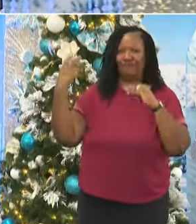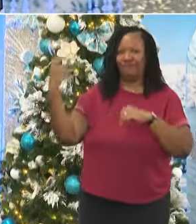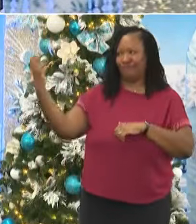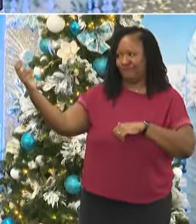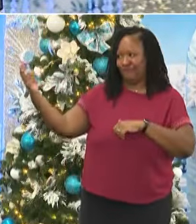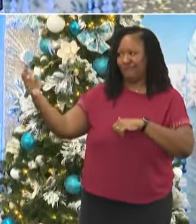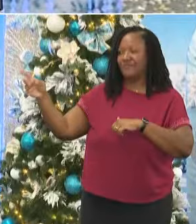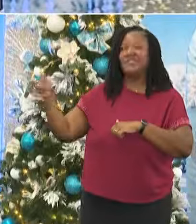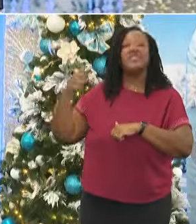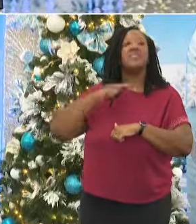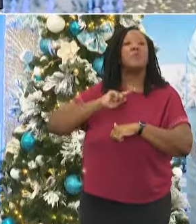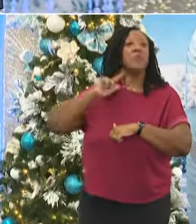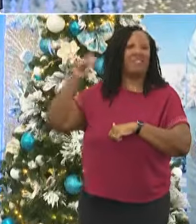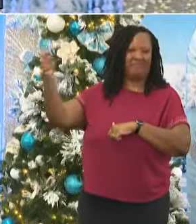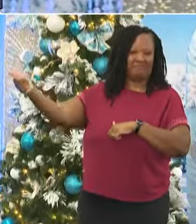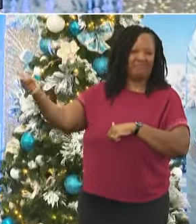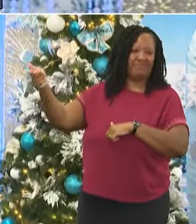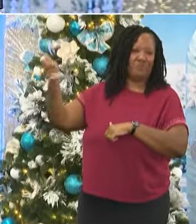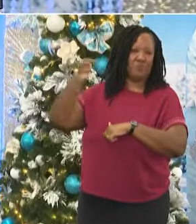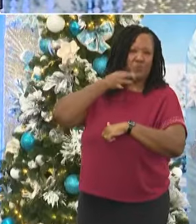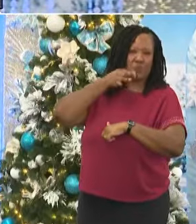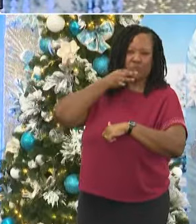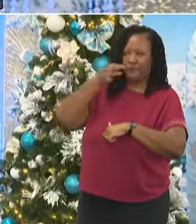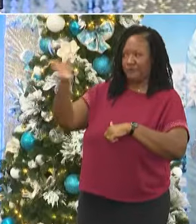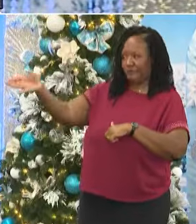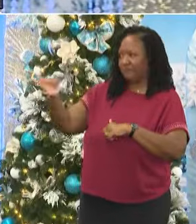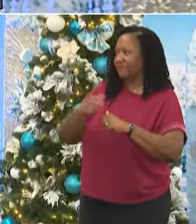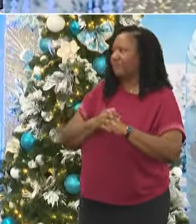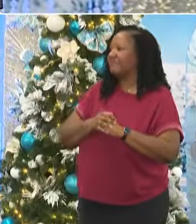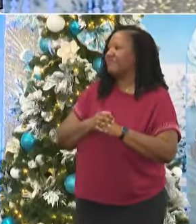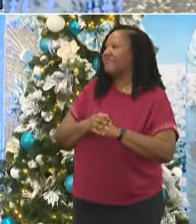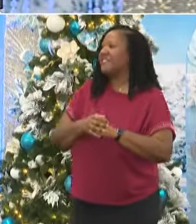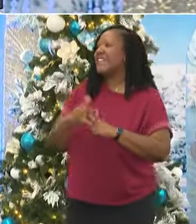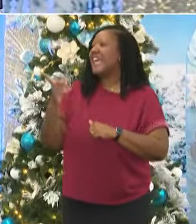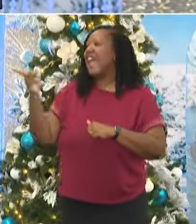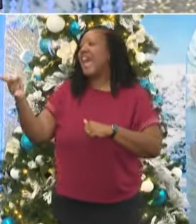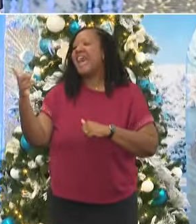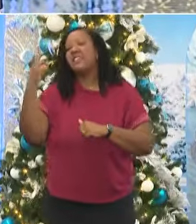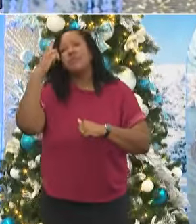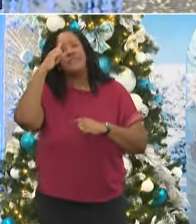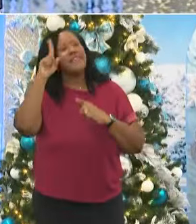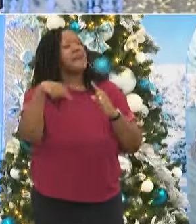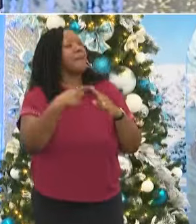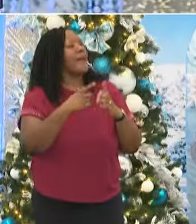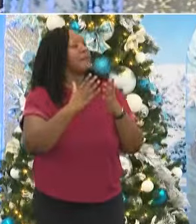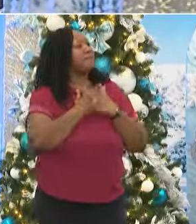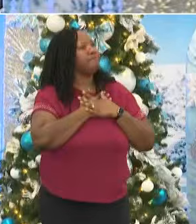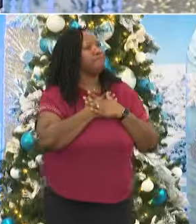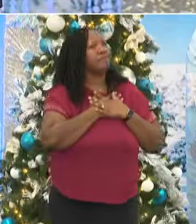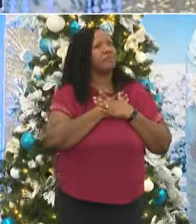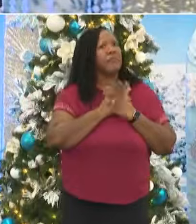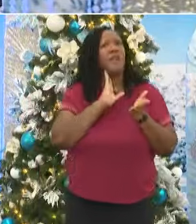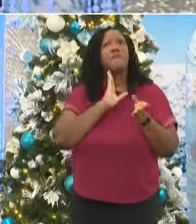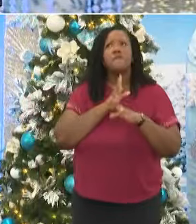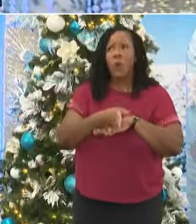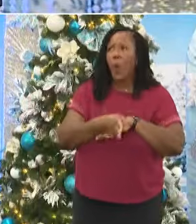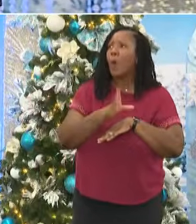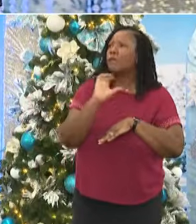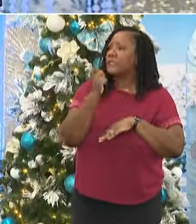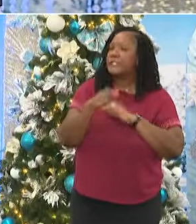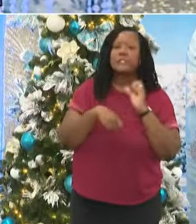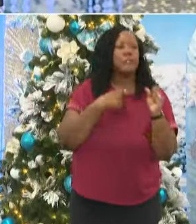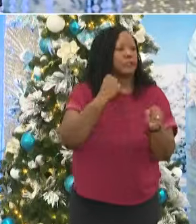We will hear from her shortly. But as we think about how for more than a